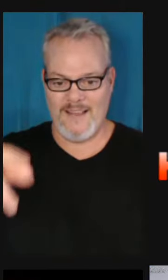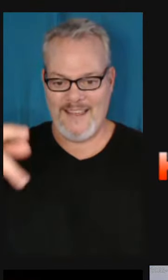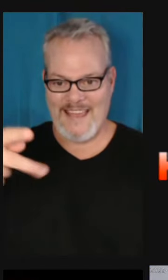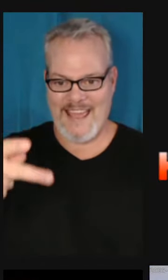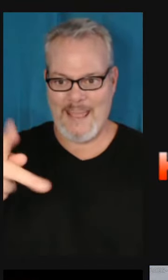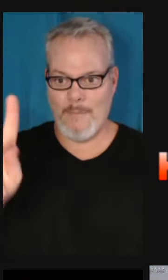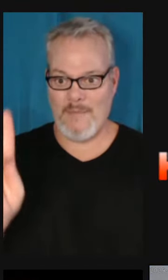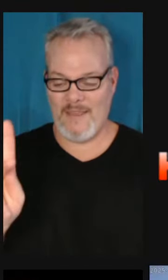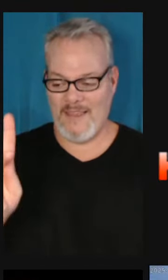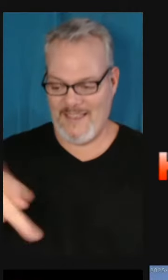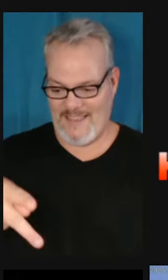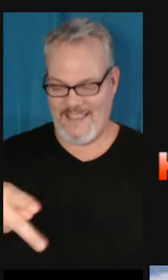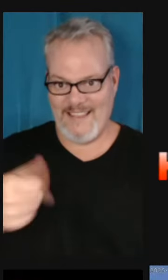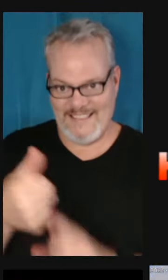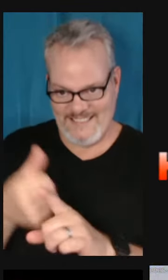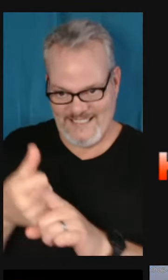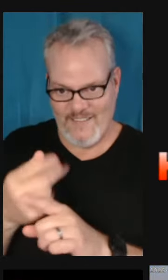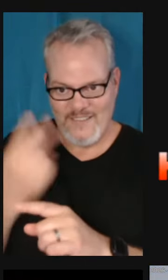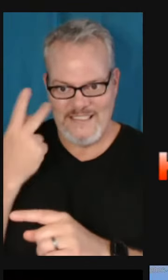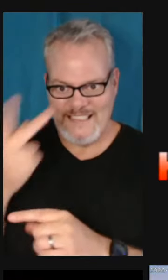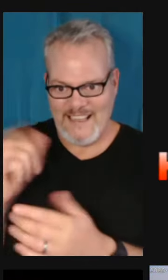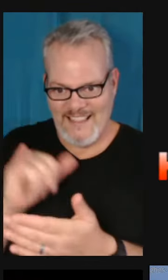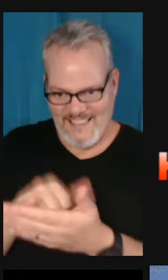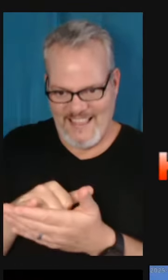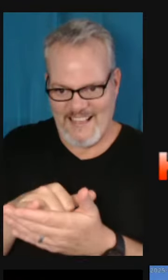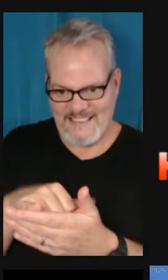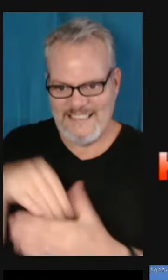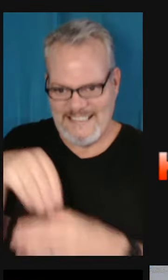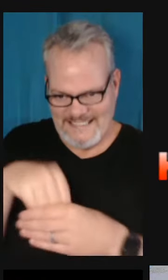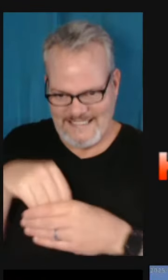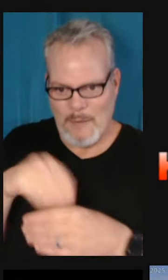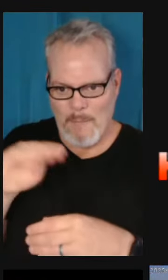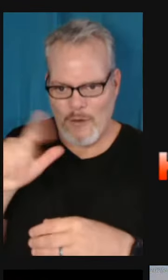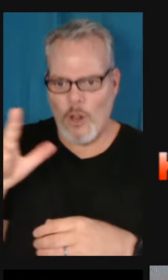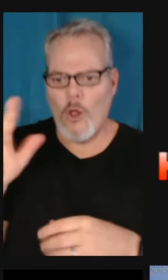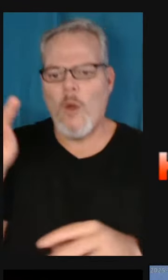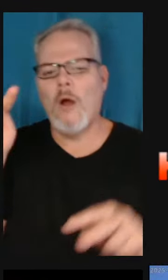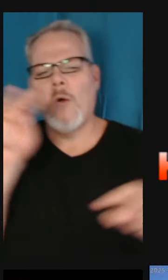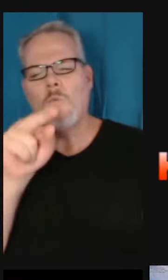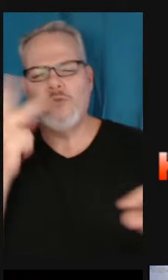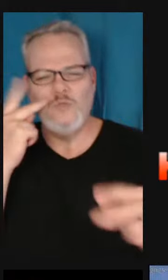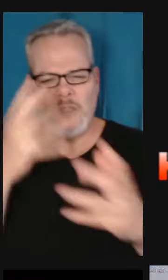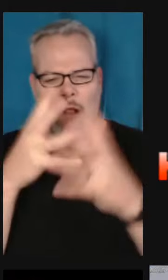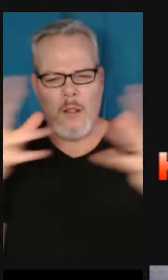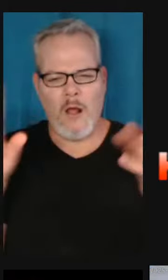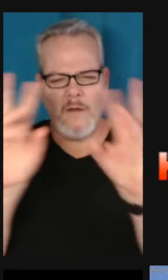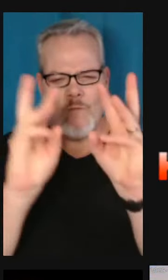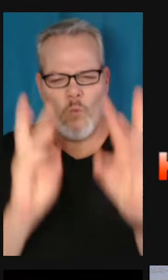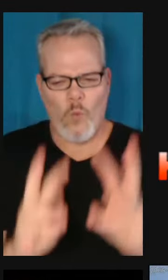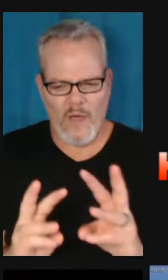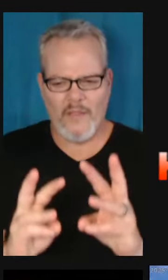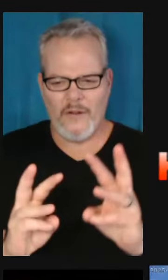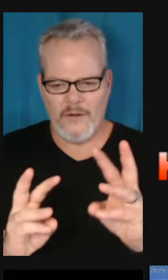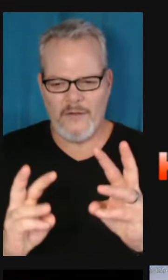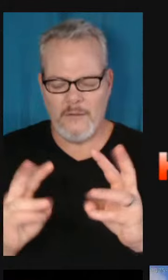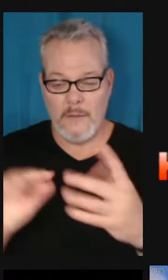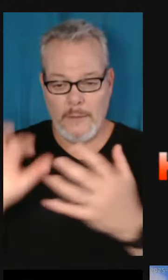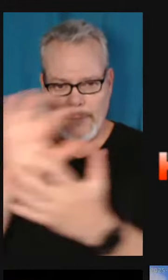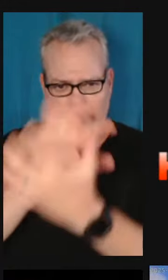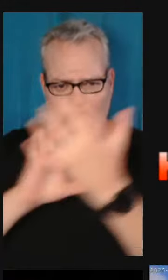Maunaloa, showing the crater and lots of weather coming through here as well. And you can see the cloud is